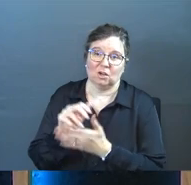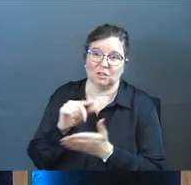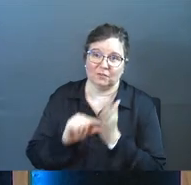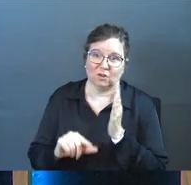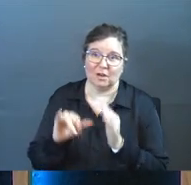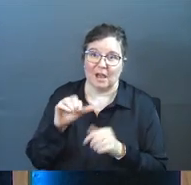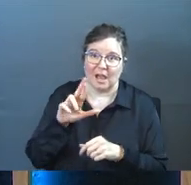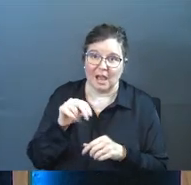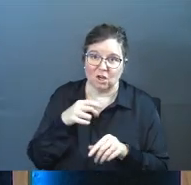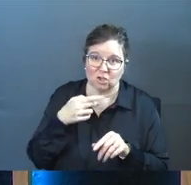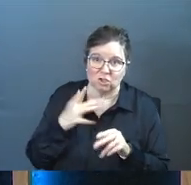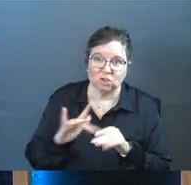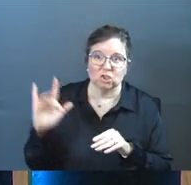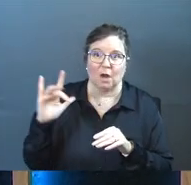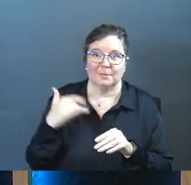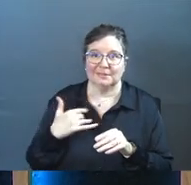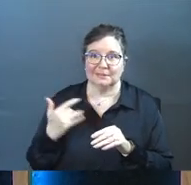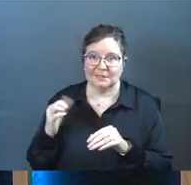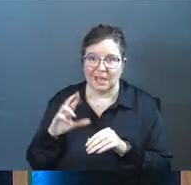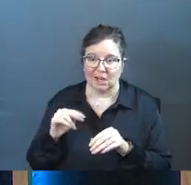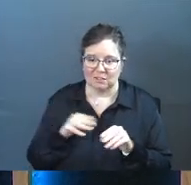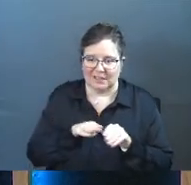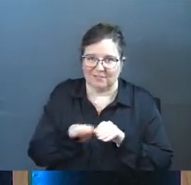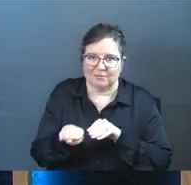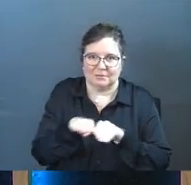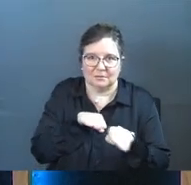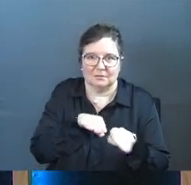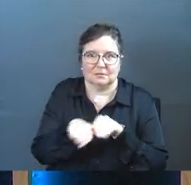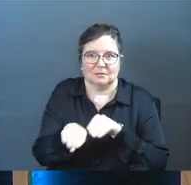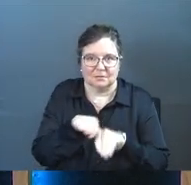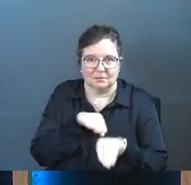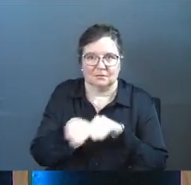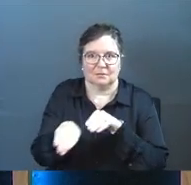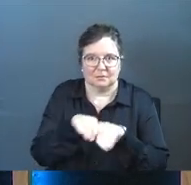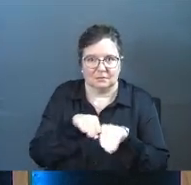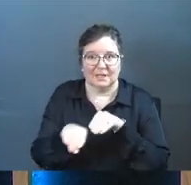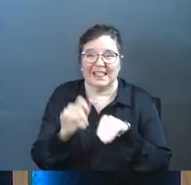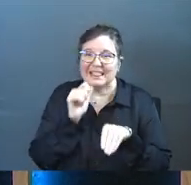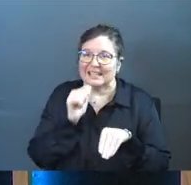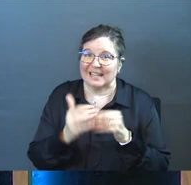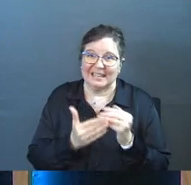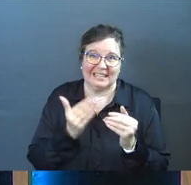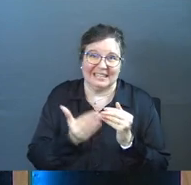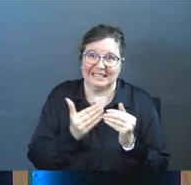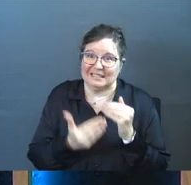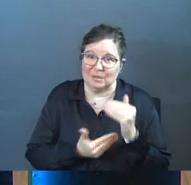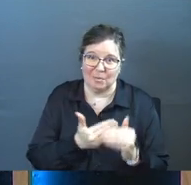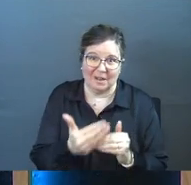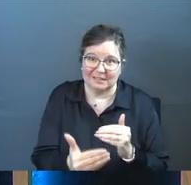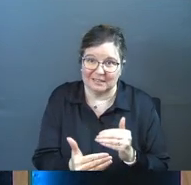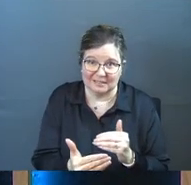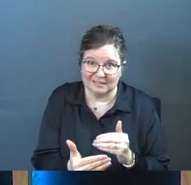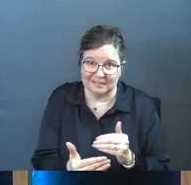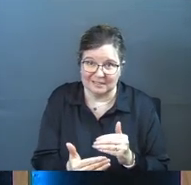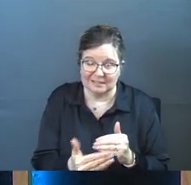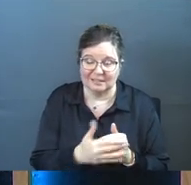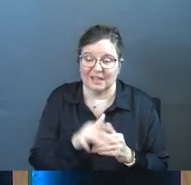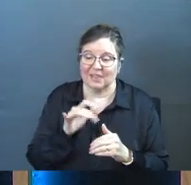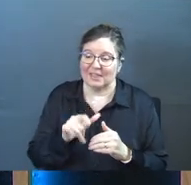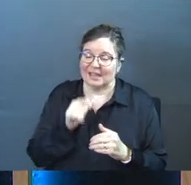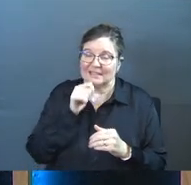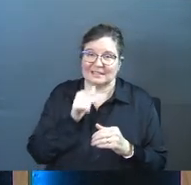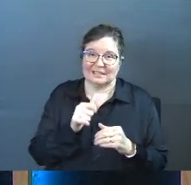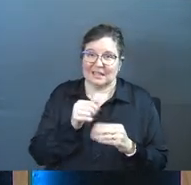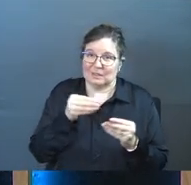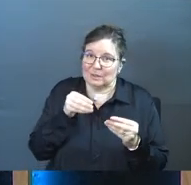Iron sharpens iron. Do you see the friction in that picture? That's not an easy process. That's